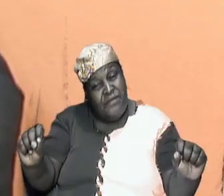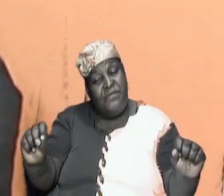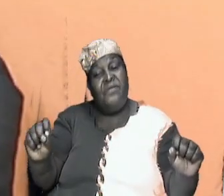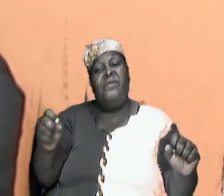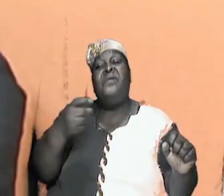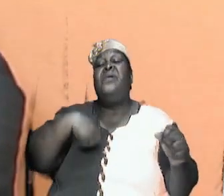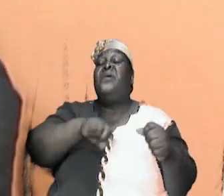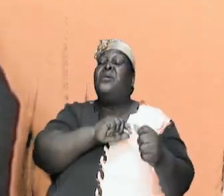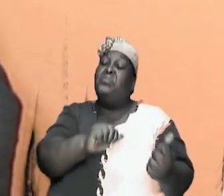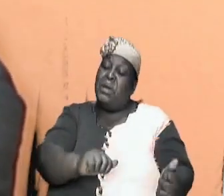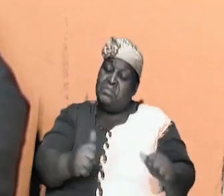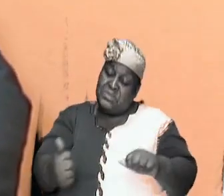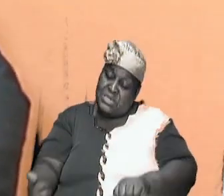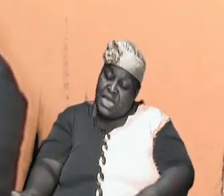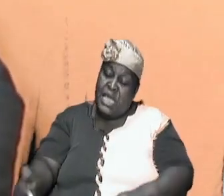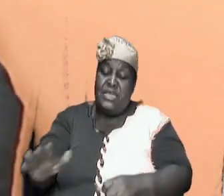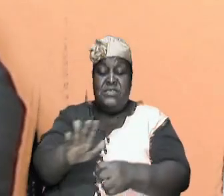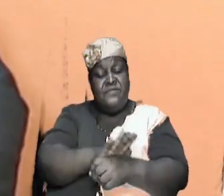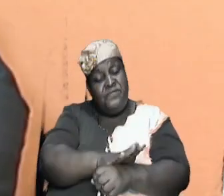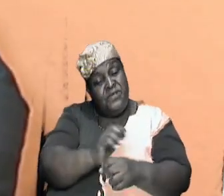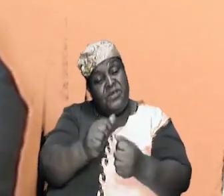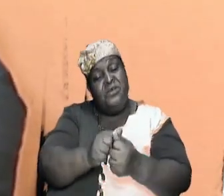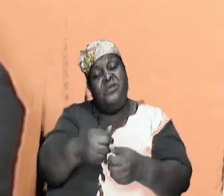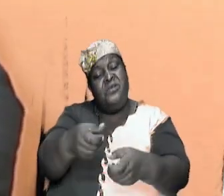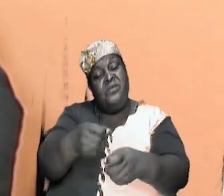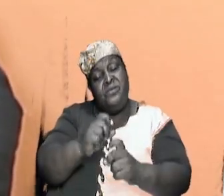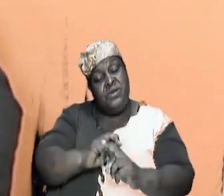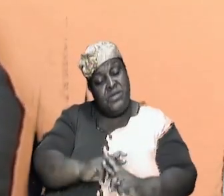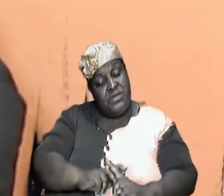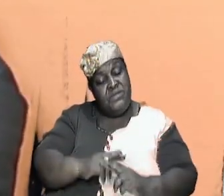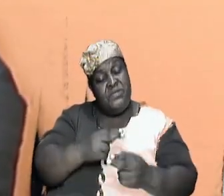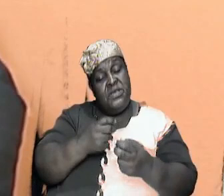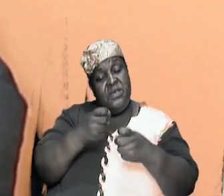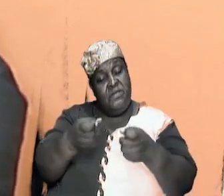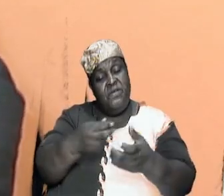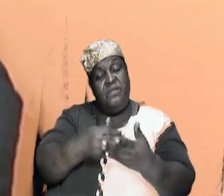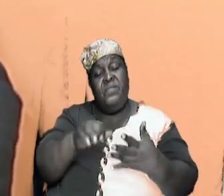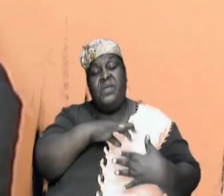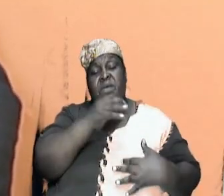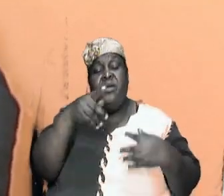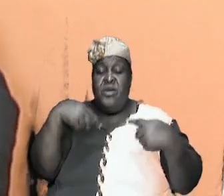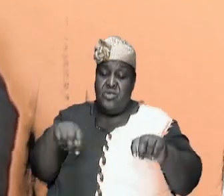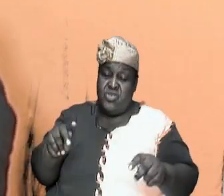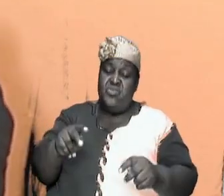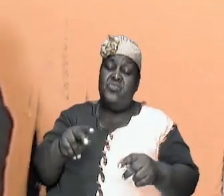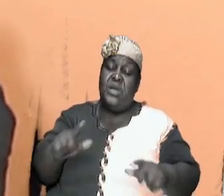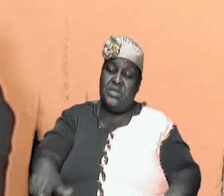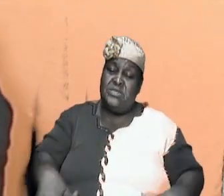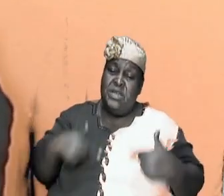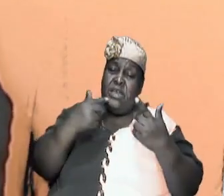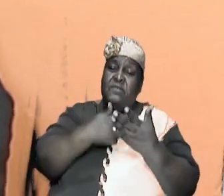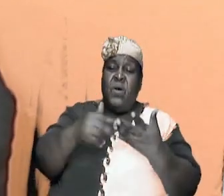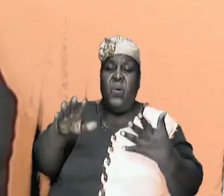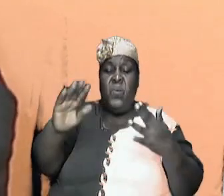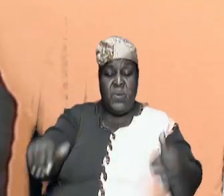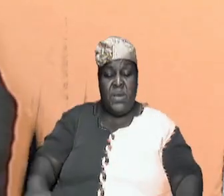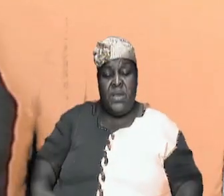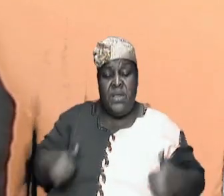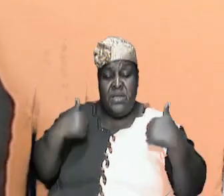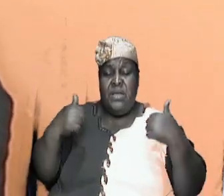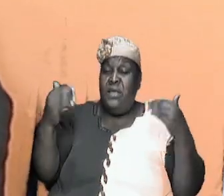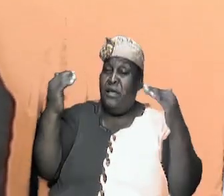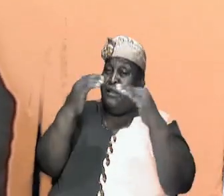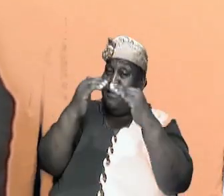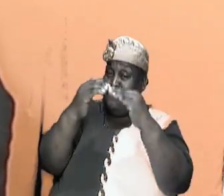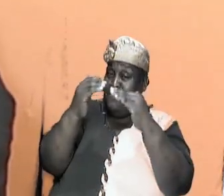we are baptized, we are filled, we receive the gift of the Holy Ghost, and we're trying to live a holy life. That is a level of